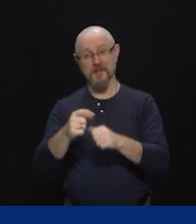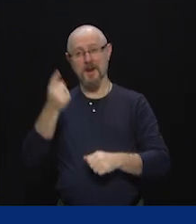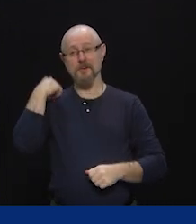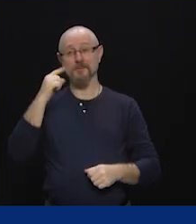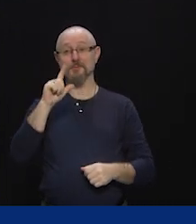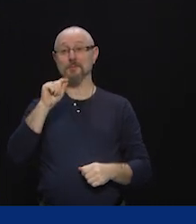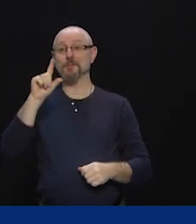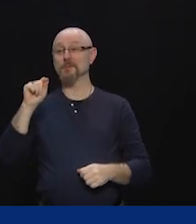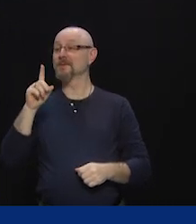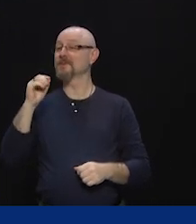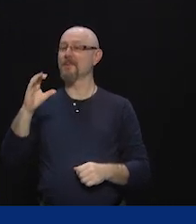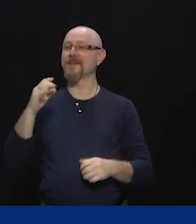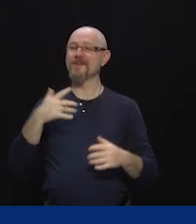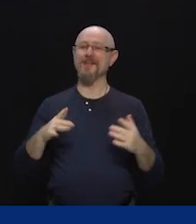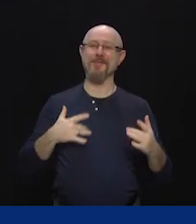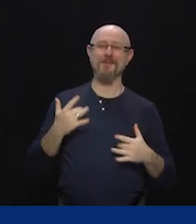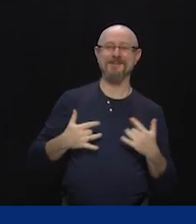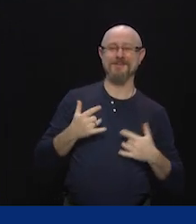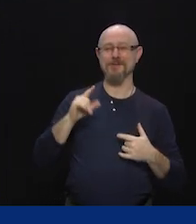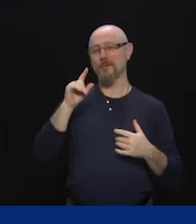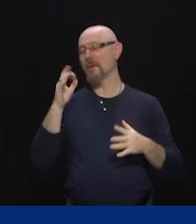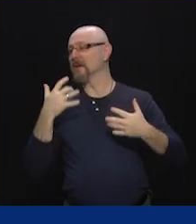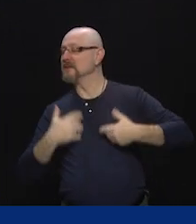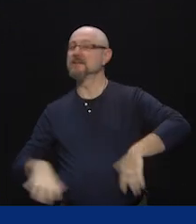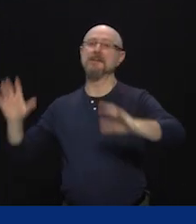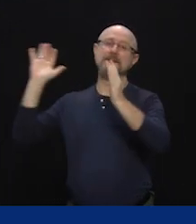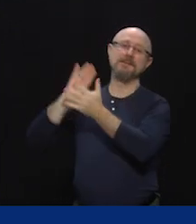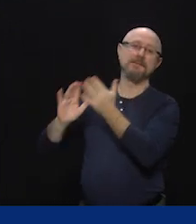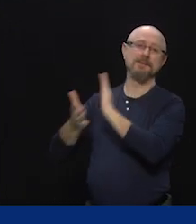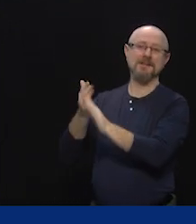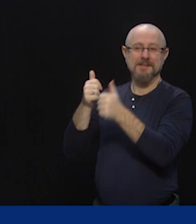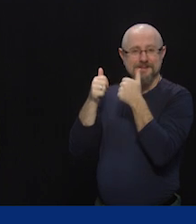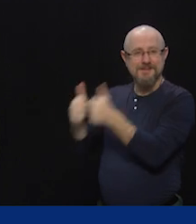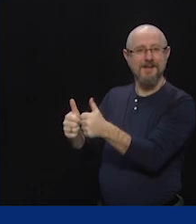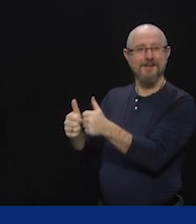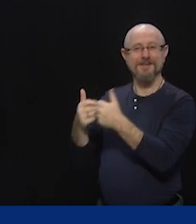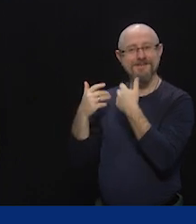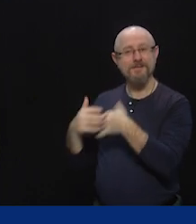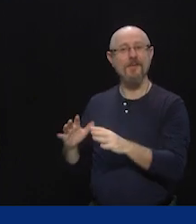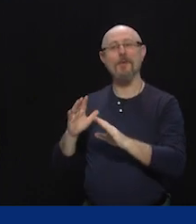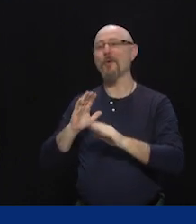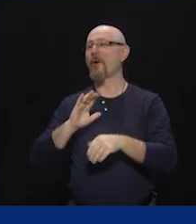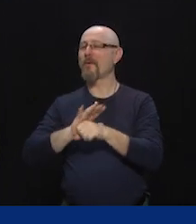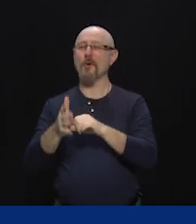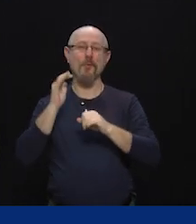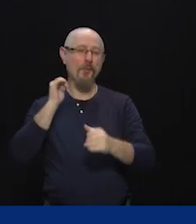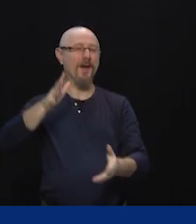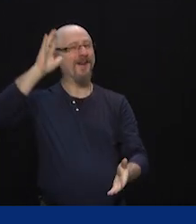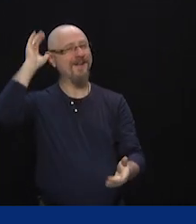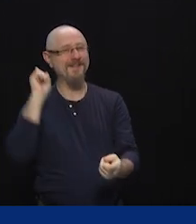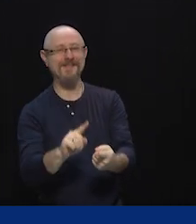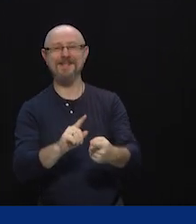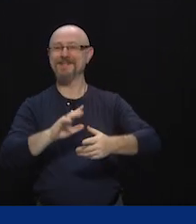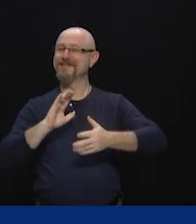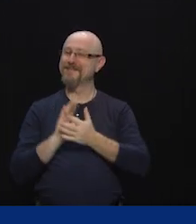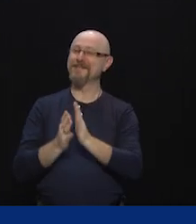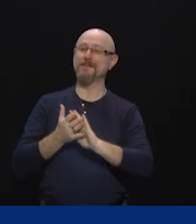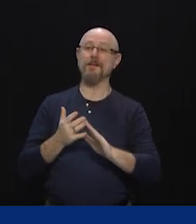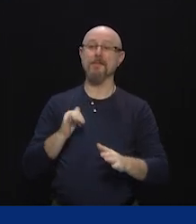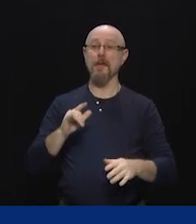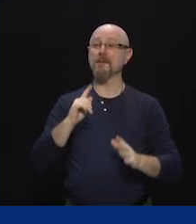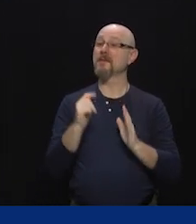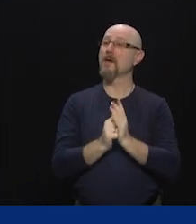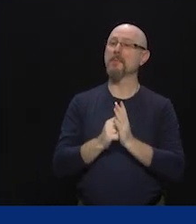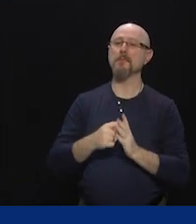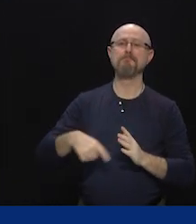say goodbye to 2020, anticipating that we were also saying goodbye to COVID and the pandemic. And no one could have foreseen that